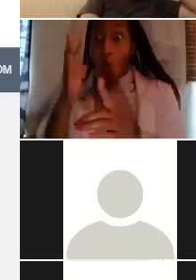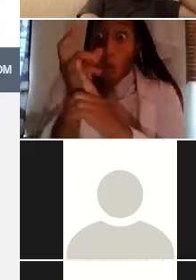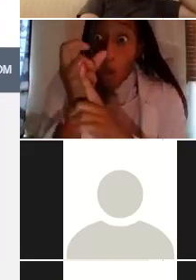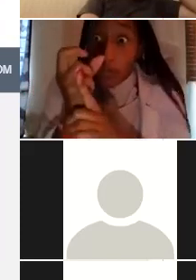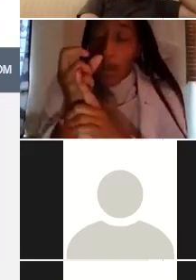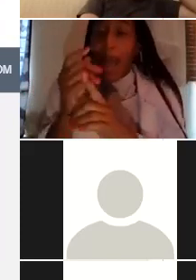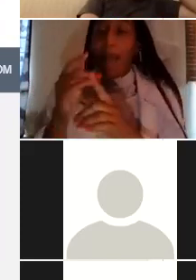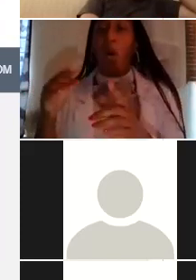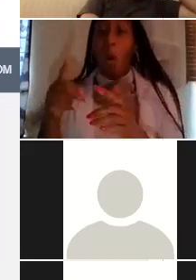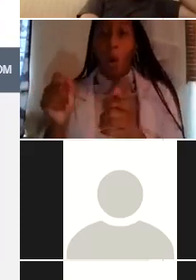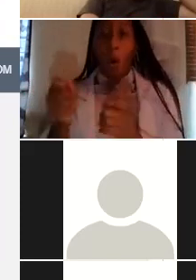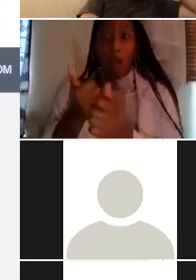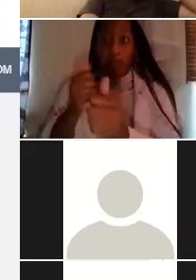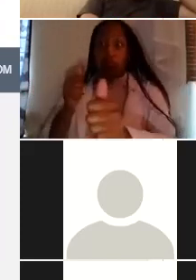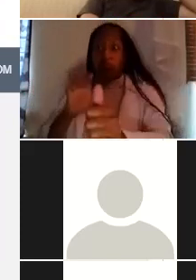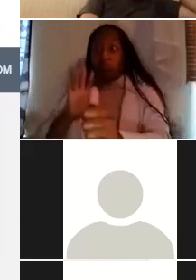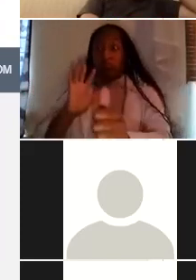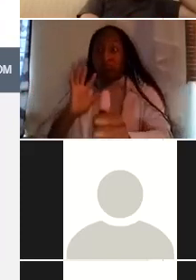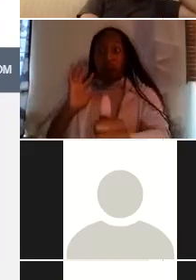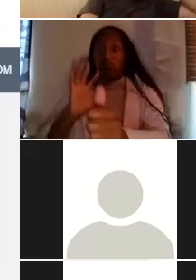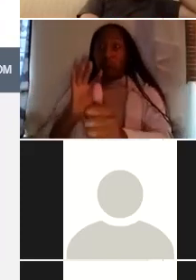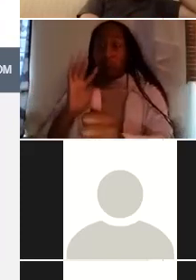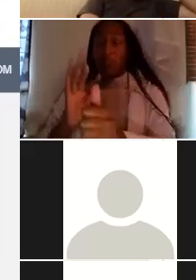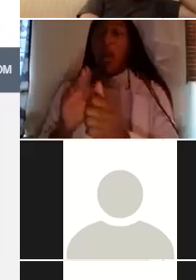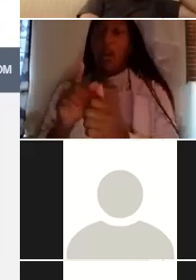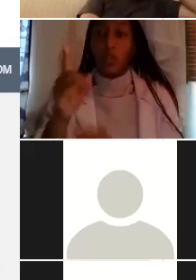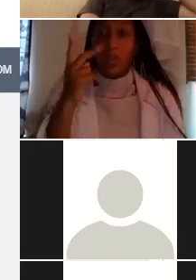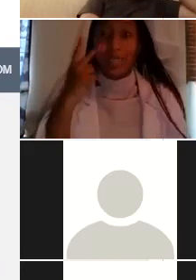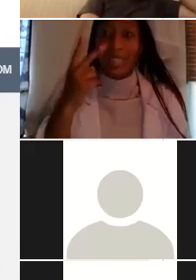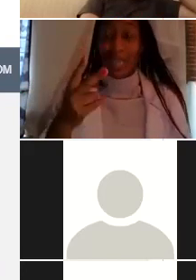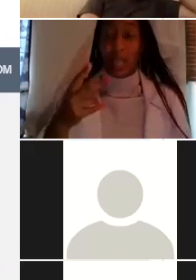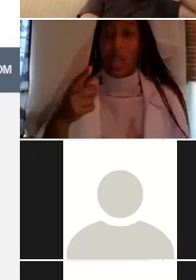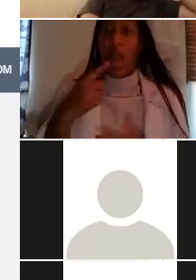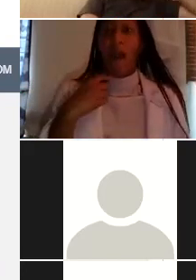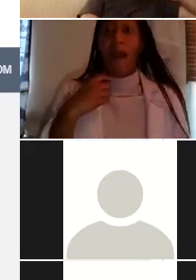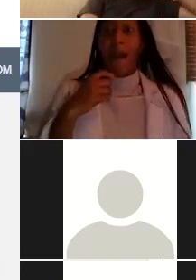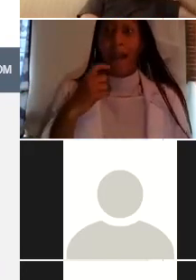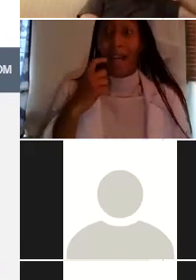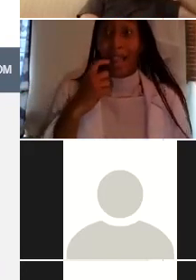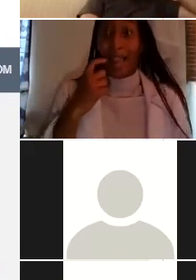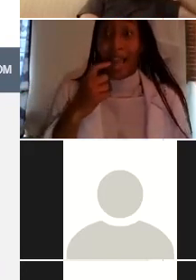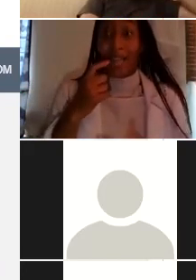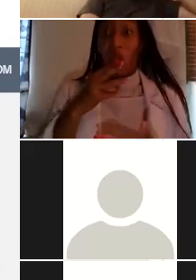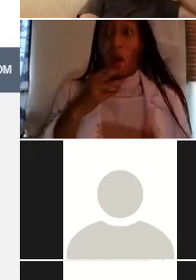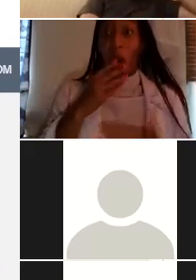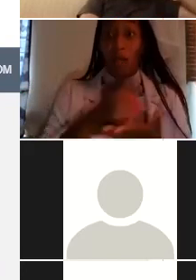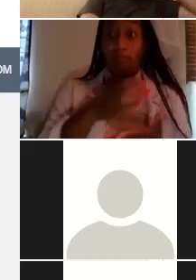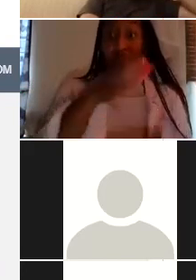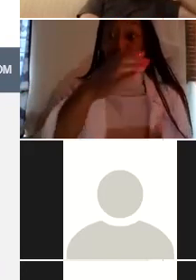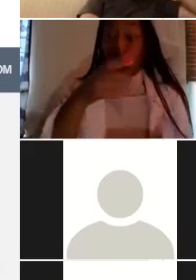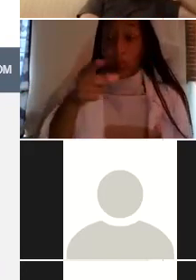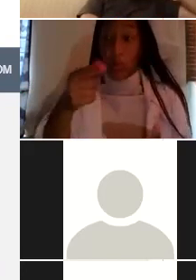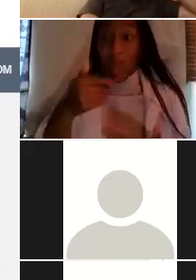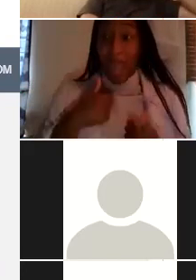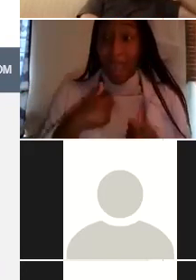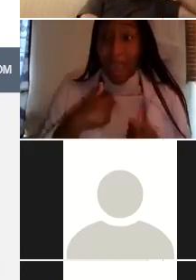glass full of water and a swimming pool full of water, and they're both at the same temperature. That could happen, right? You could